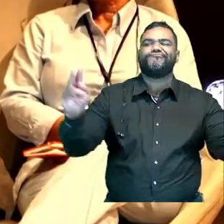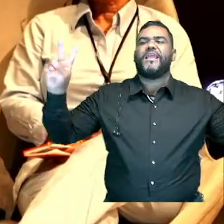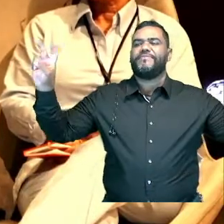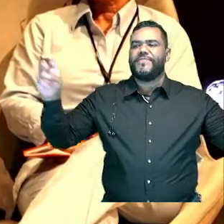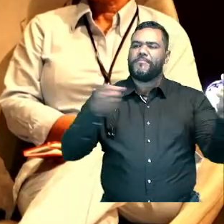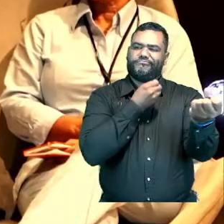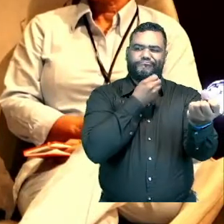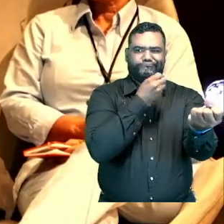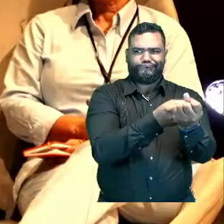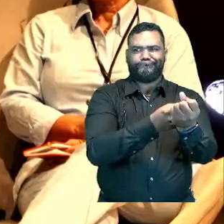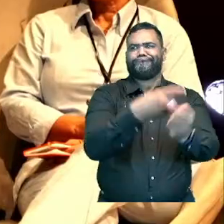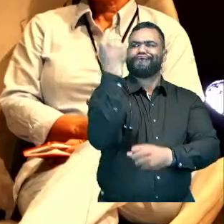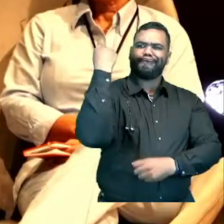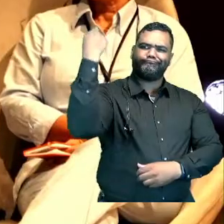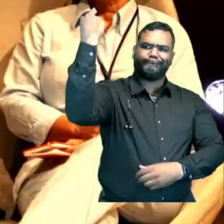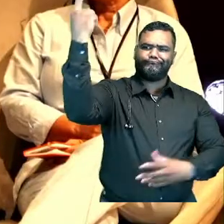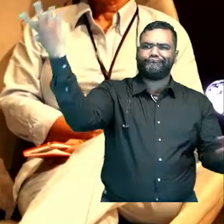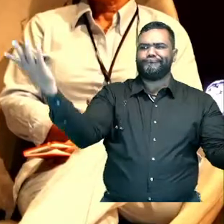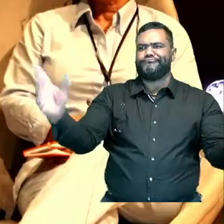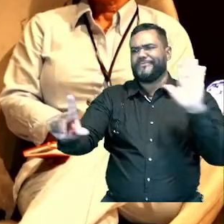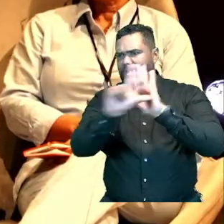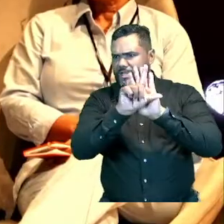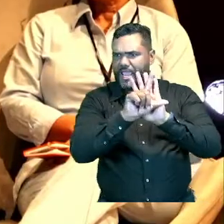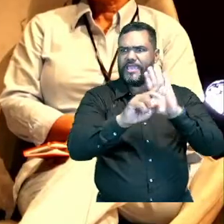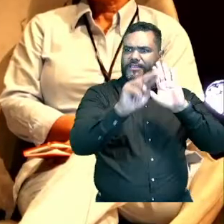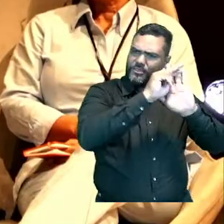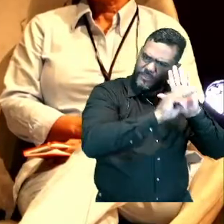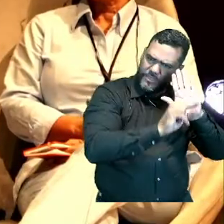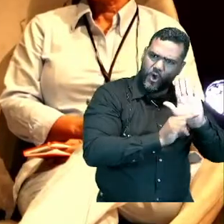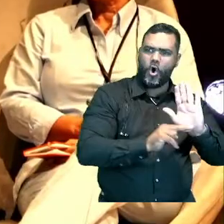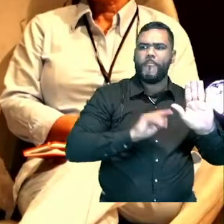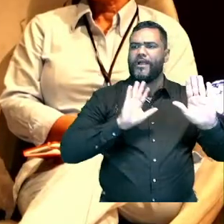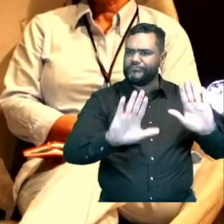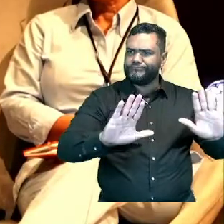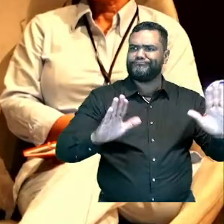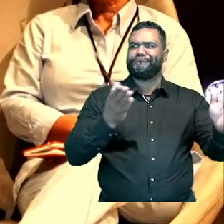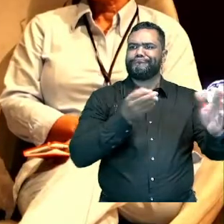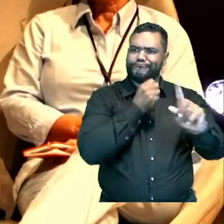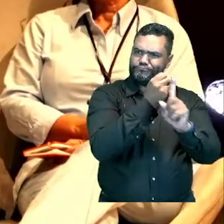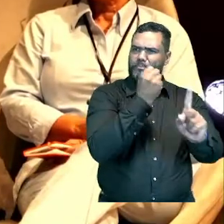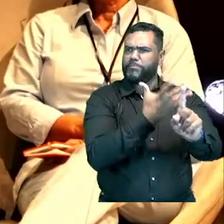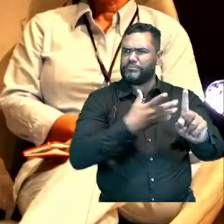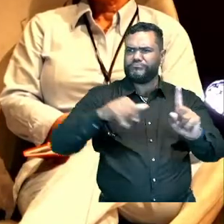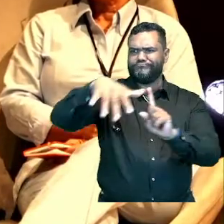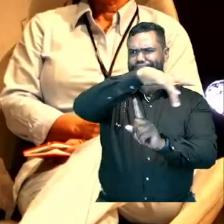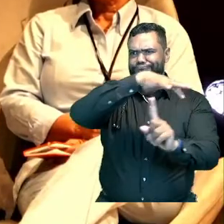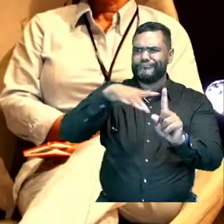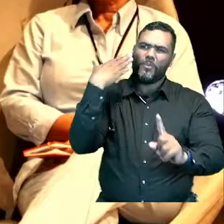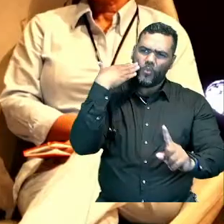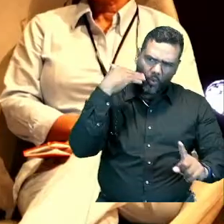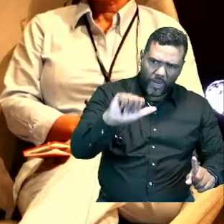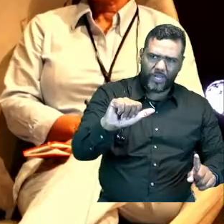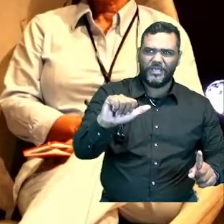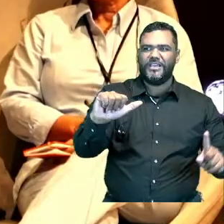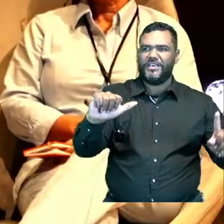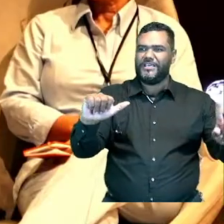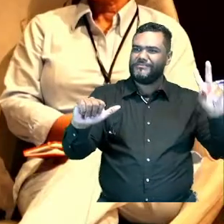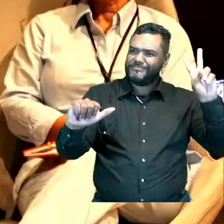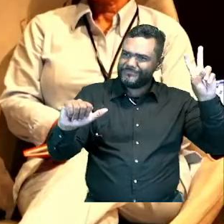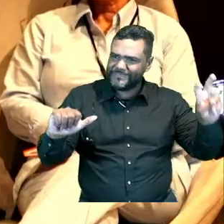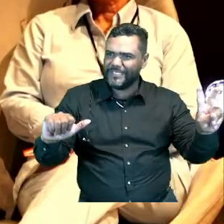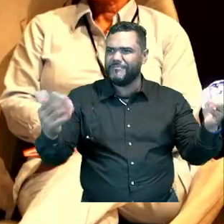impact women. One issue being the minimum wage. NGOs have